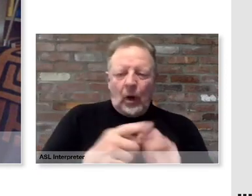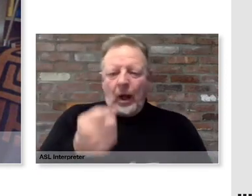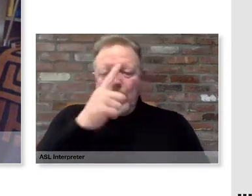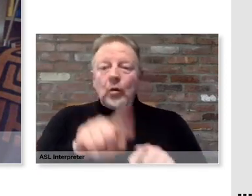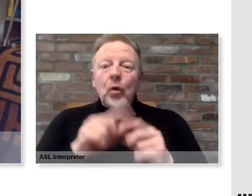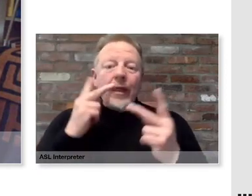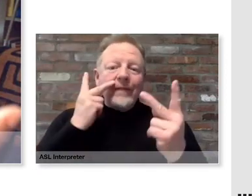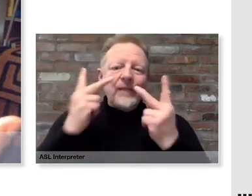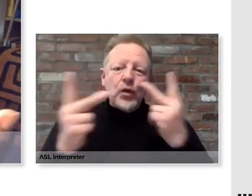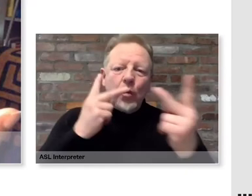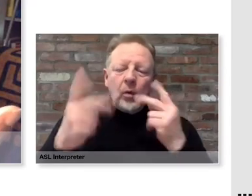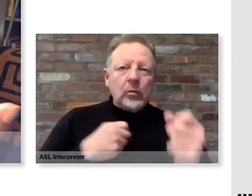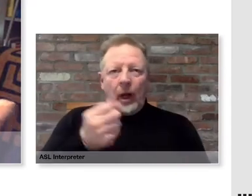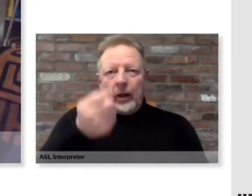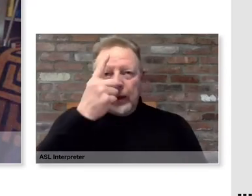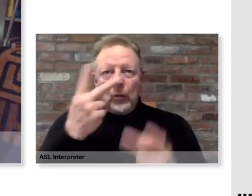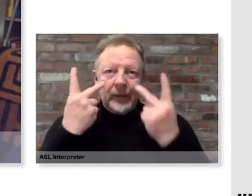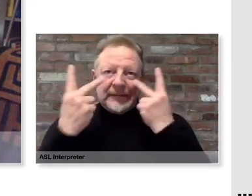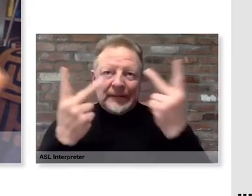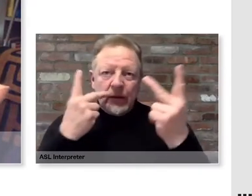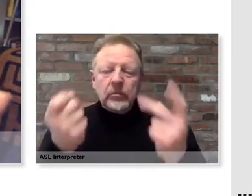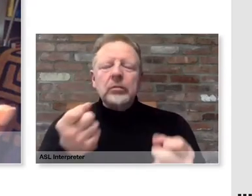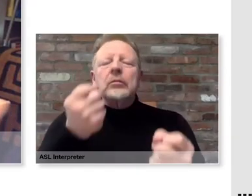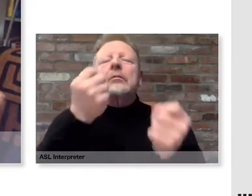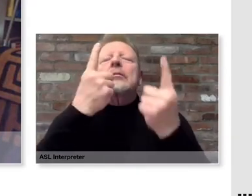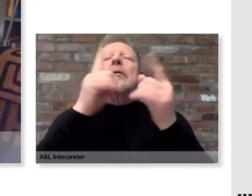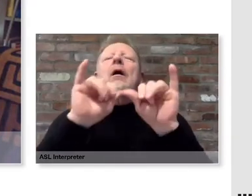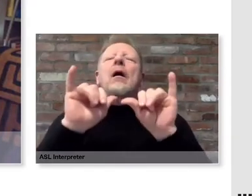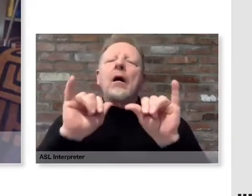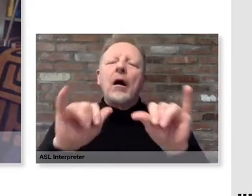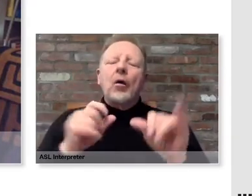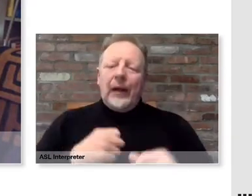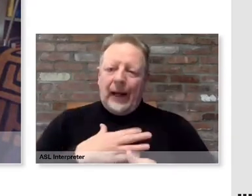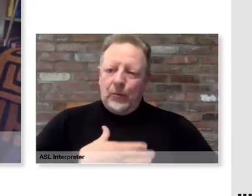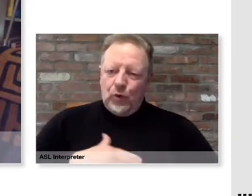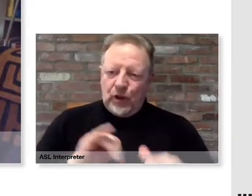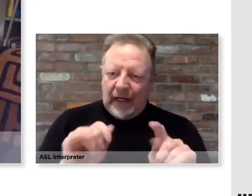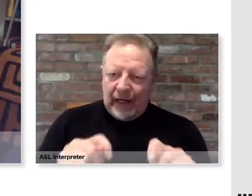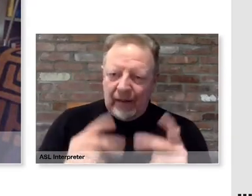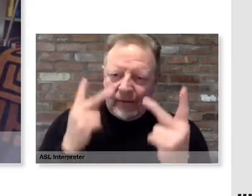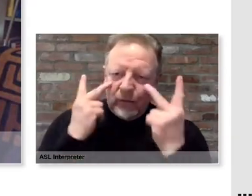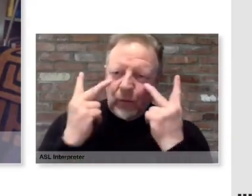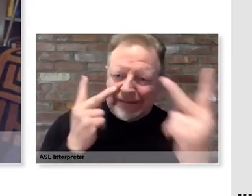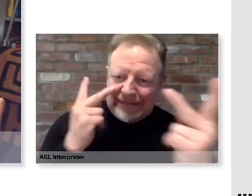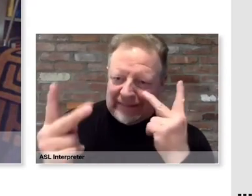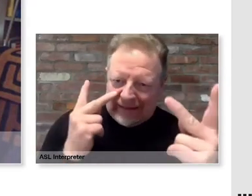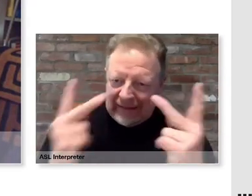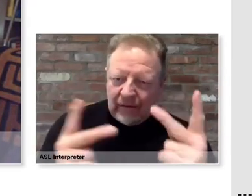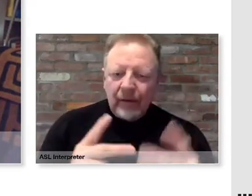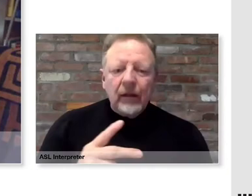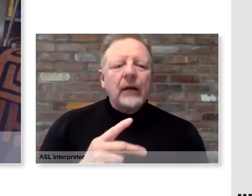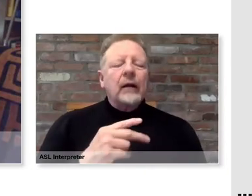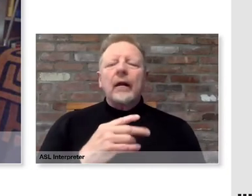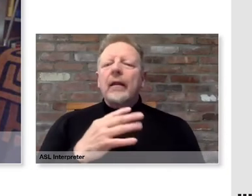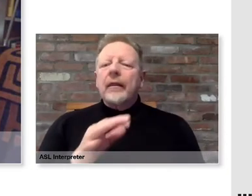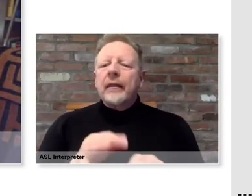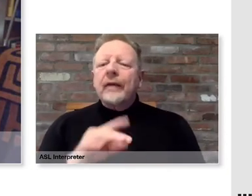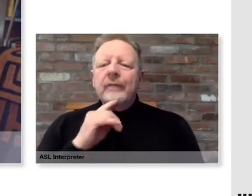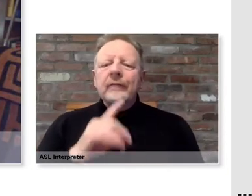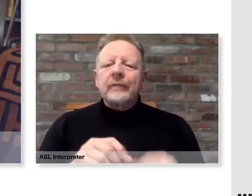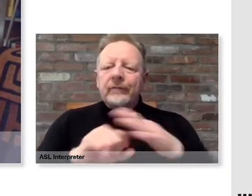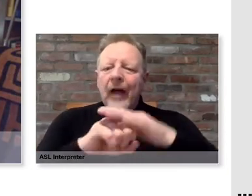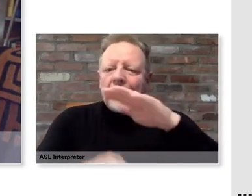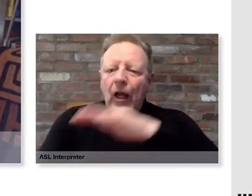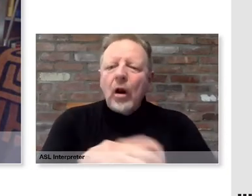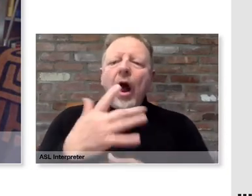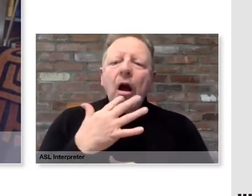palette that anyone and everyone can kind of appreciate. So, you know, the fundamental mm-hmm. colors of heat, the fact that it's white mm-hmm.